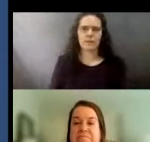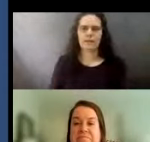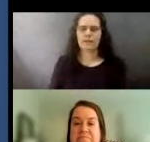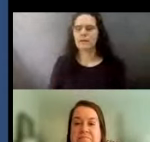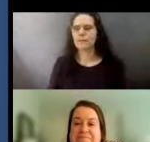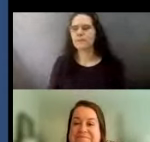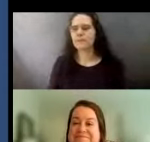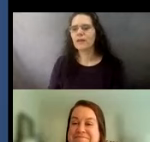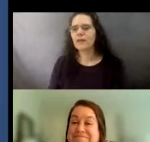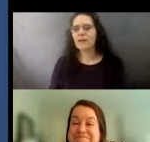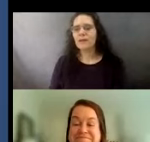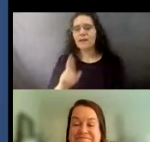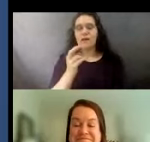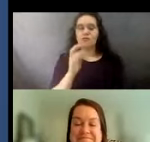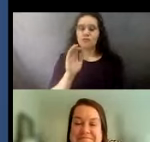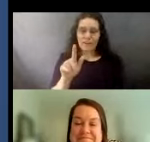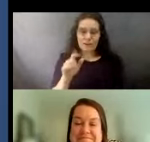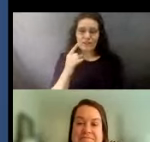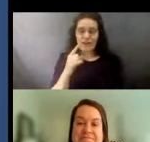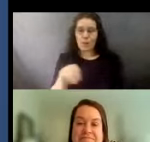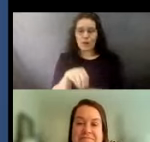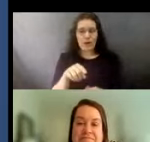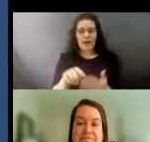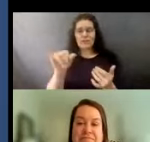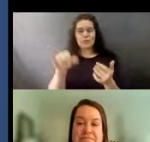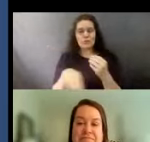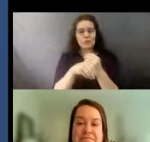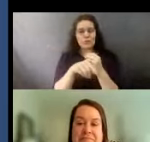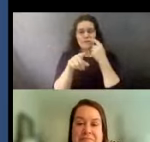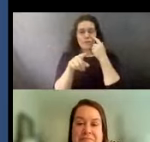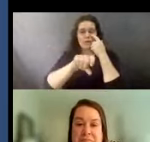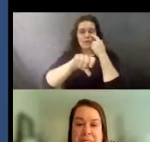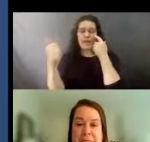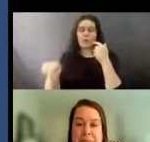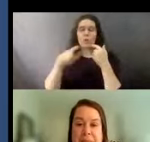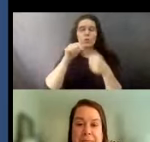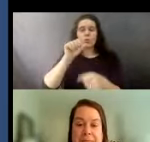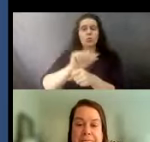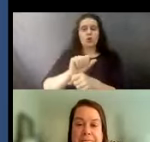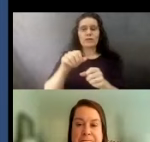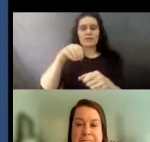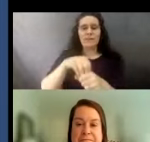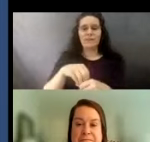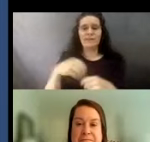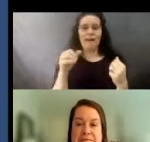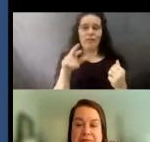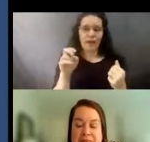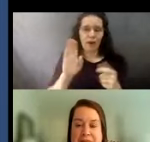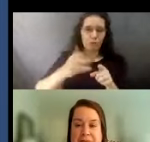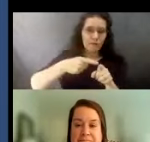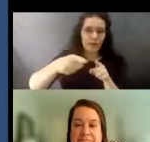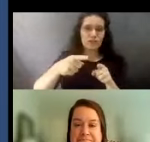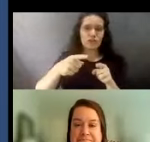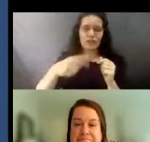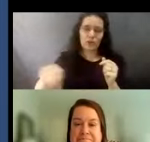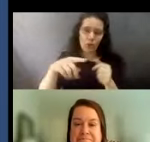to also tag on, and for all the healthcare professionals out there, I think it's just really important mean, you all are here today, and so obviously you care about